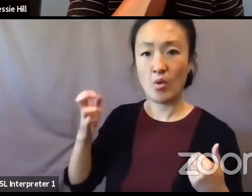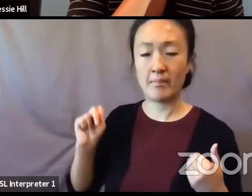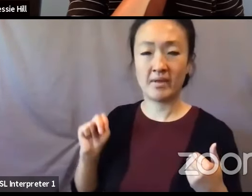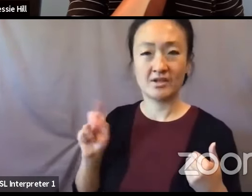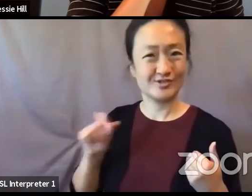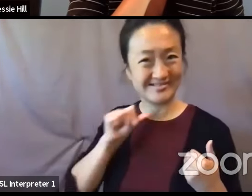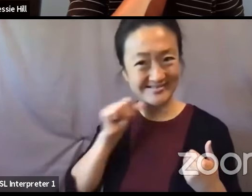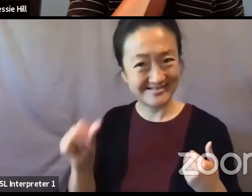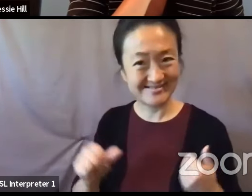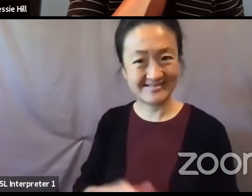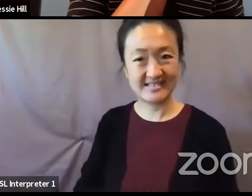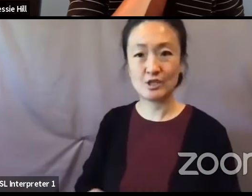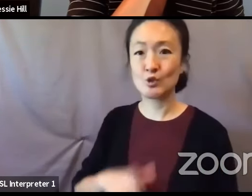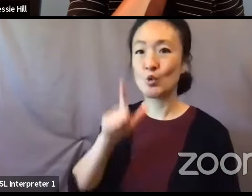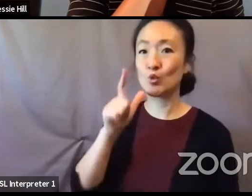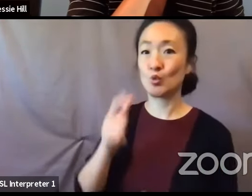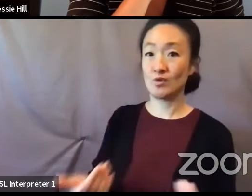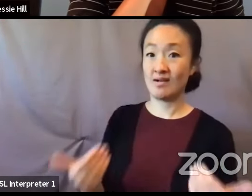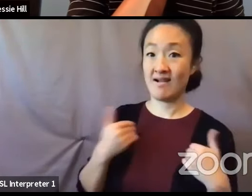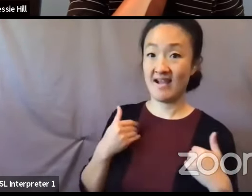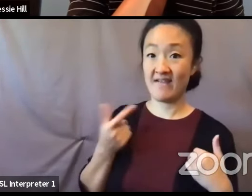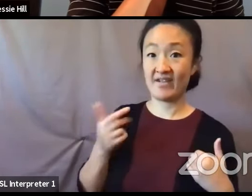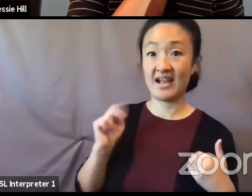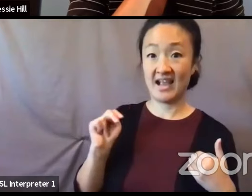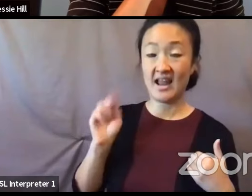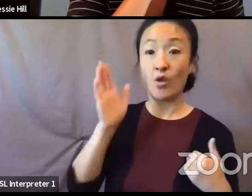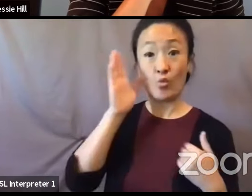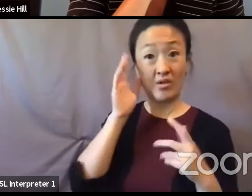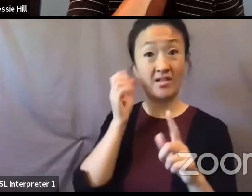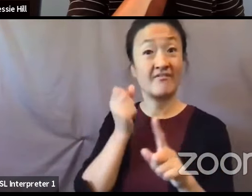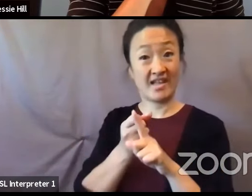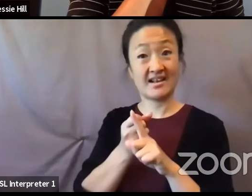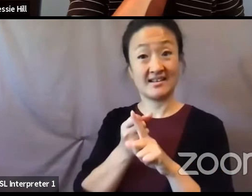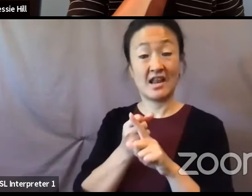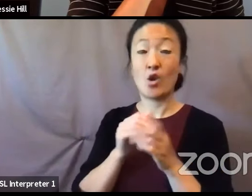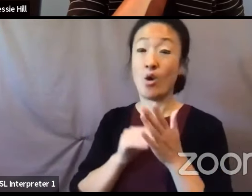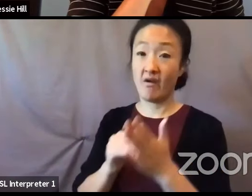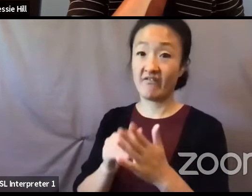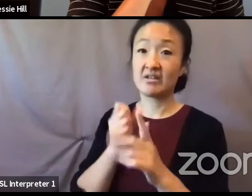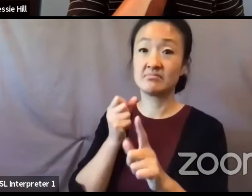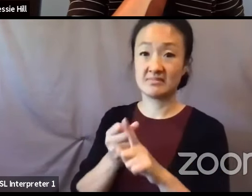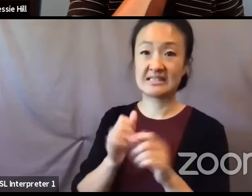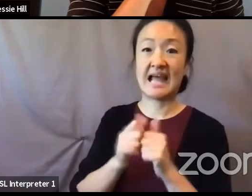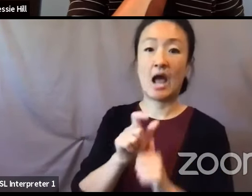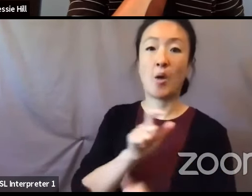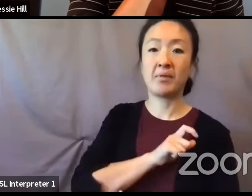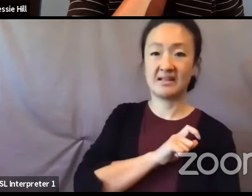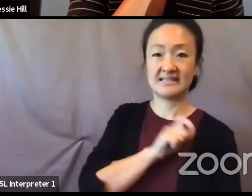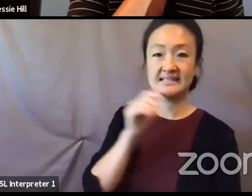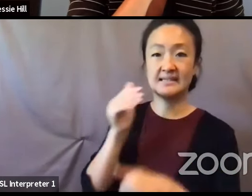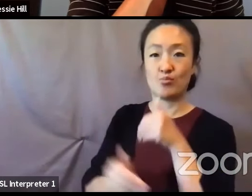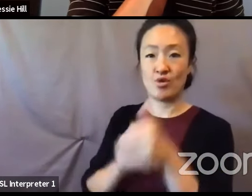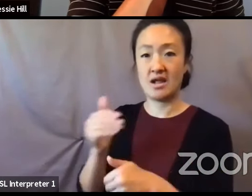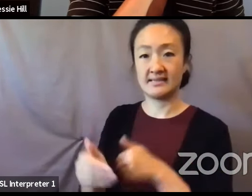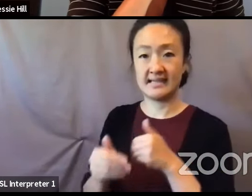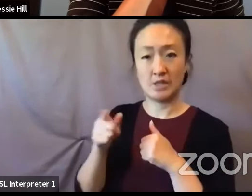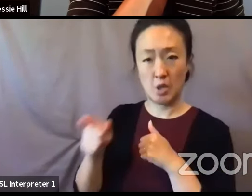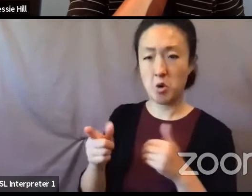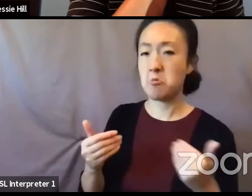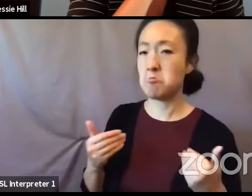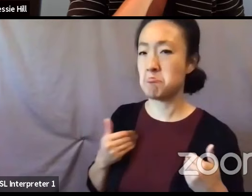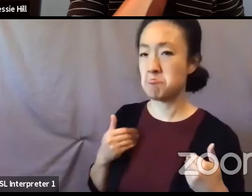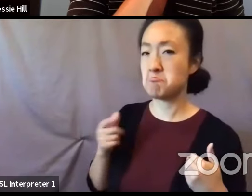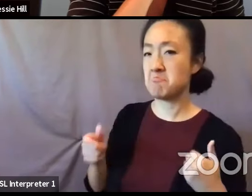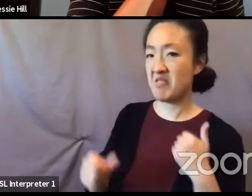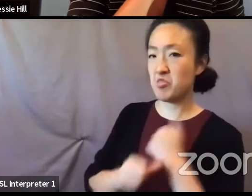who is carrying the gun is going to affect and often does affect how police process whether or not they think there is a threat.